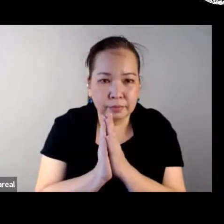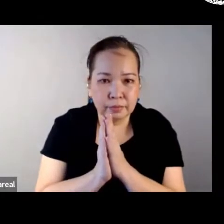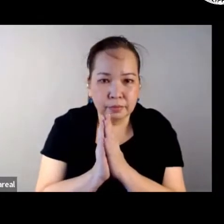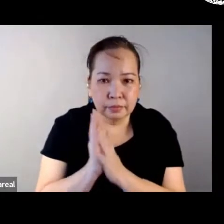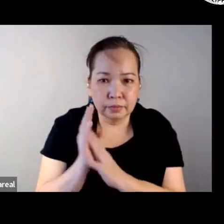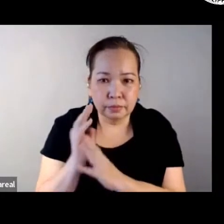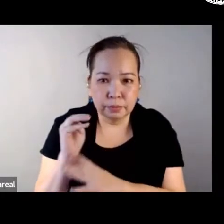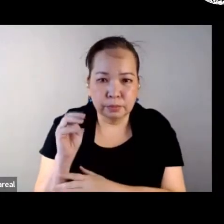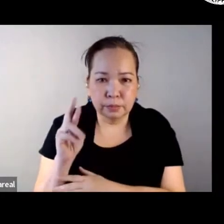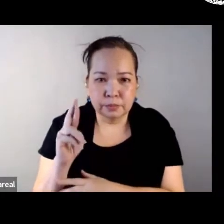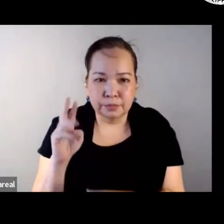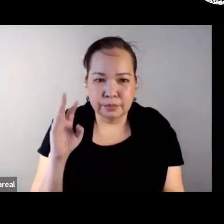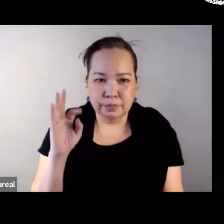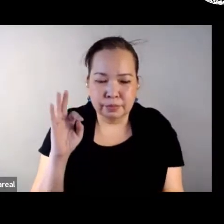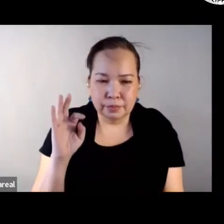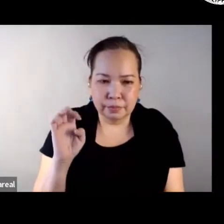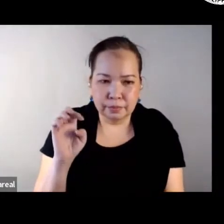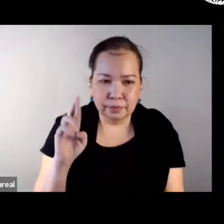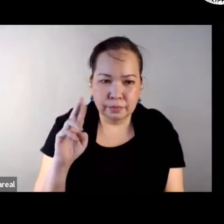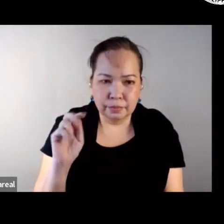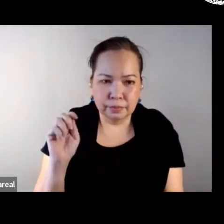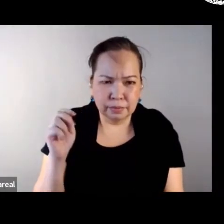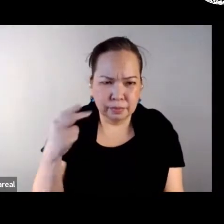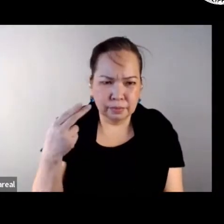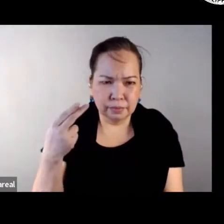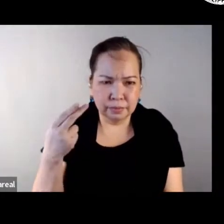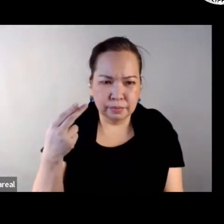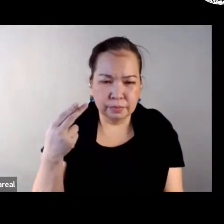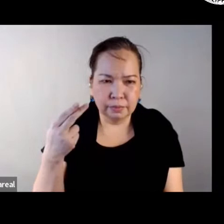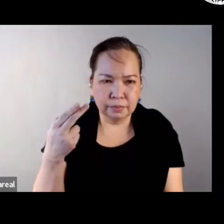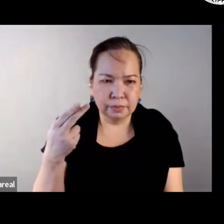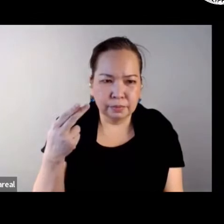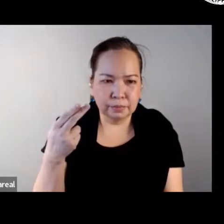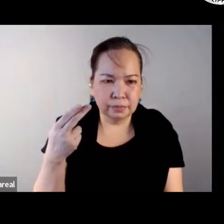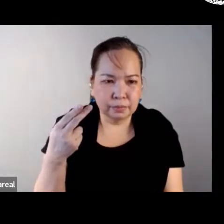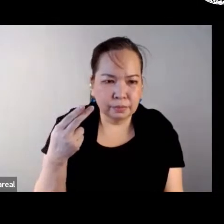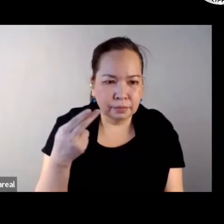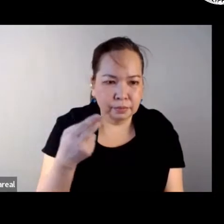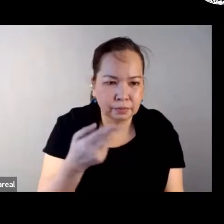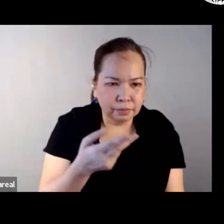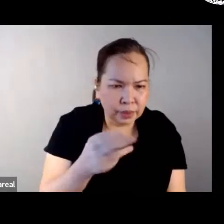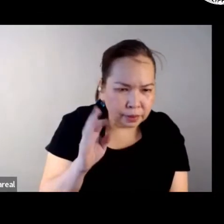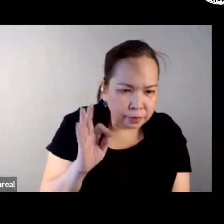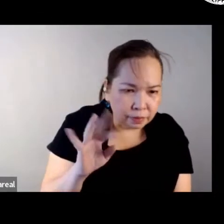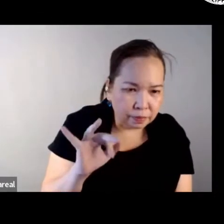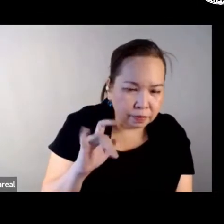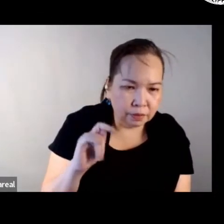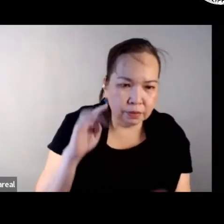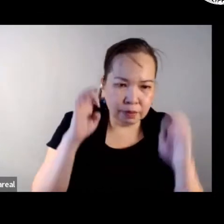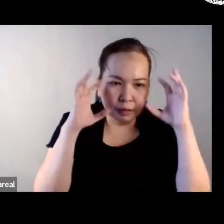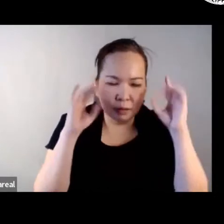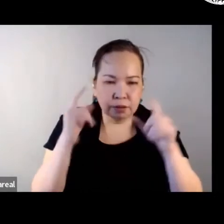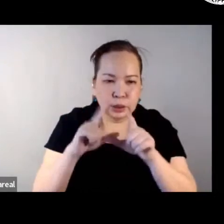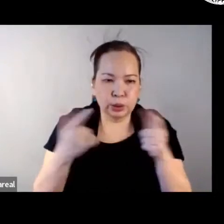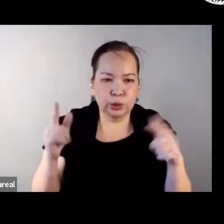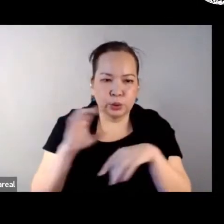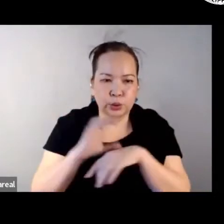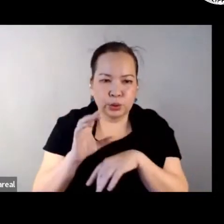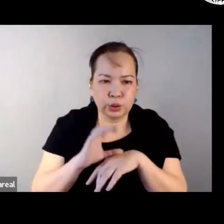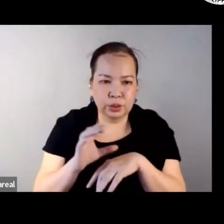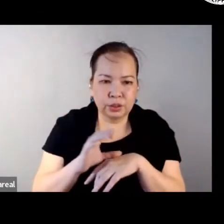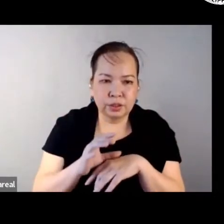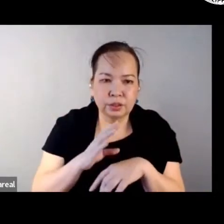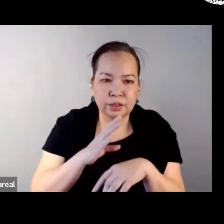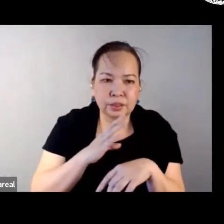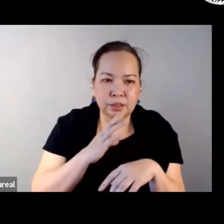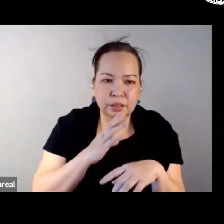Mr. Firth of the Education and Language Consultant, an Education Language Consultant. Hello, sir. Naimbagabigat kasi